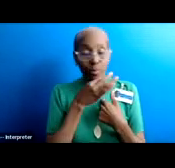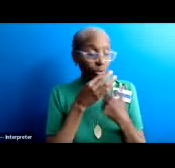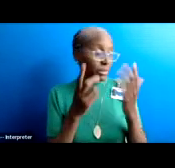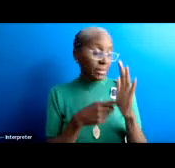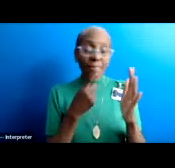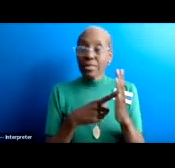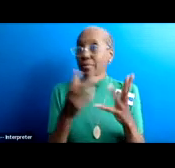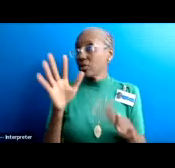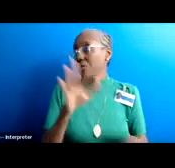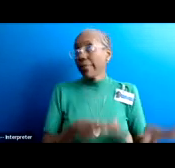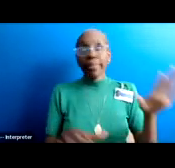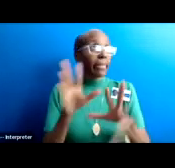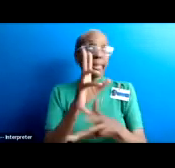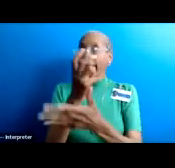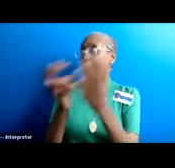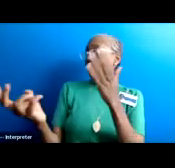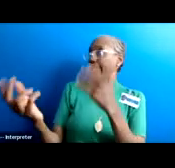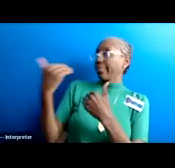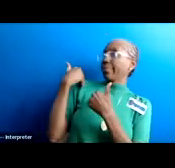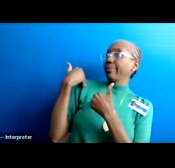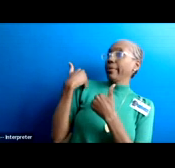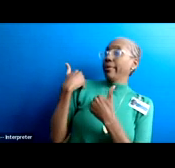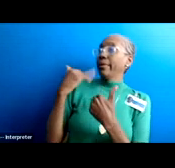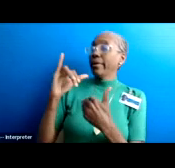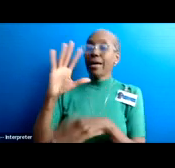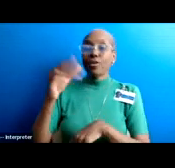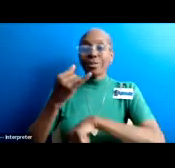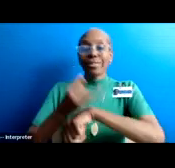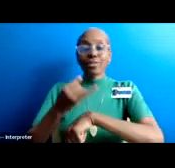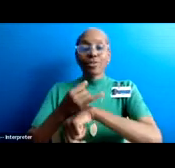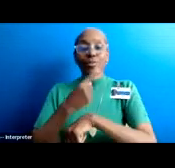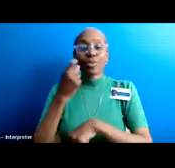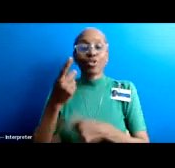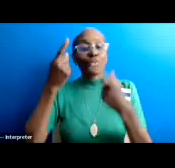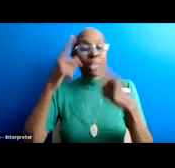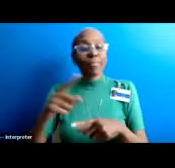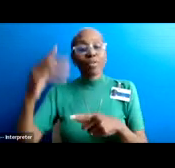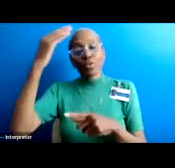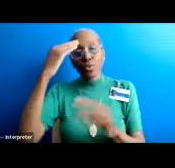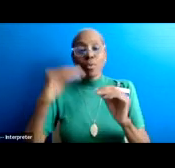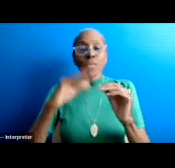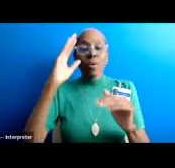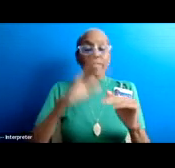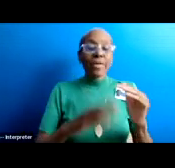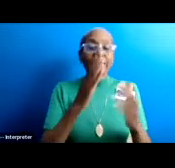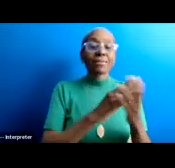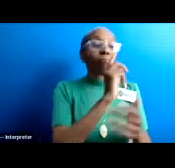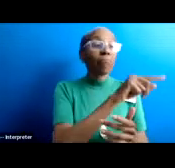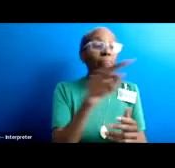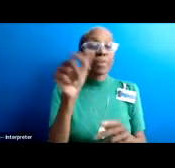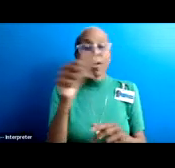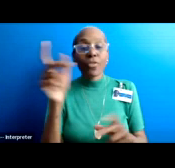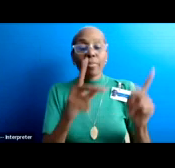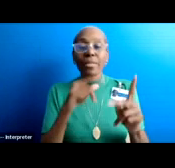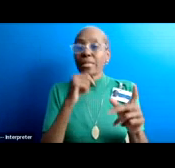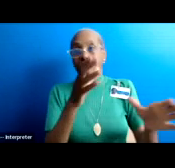Sometimes you just kind of end up being the default expert at your institution because you happen to know more than some other people. Doesn't mean